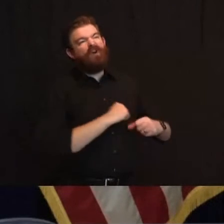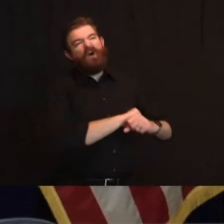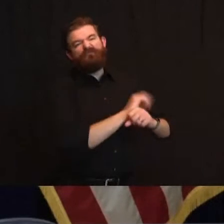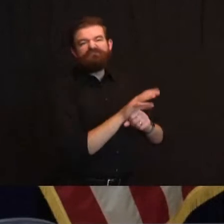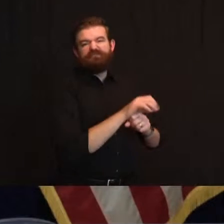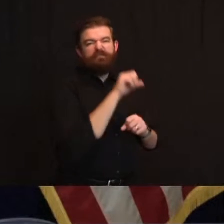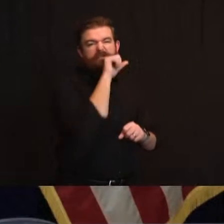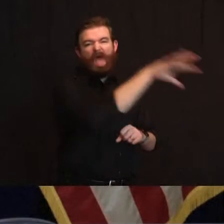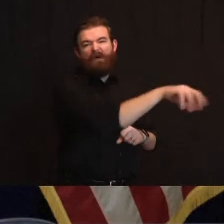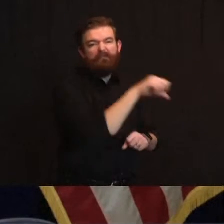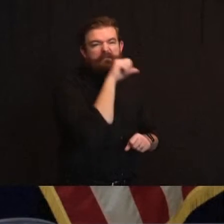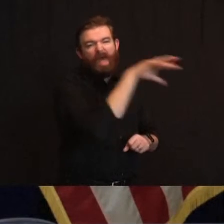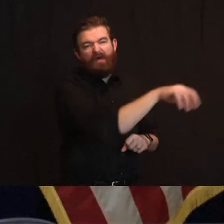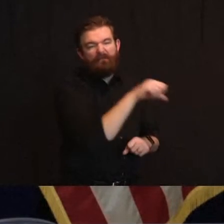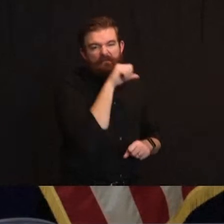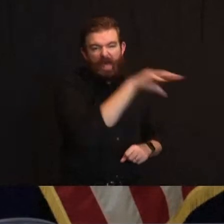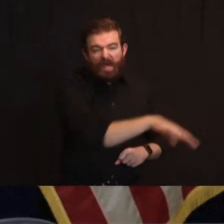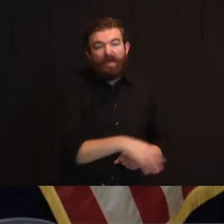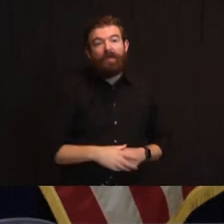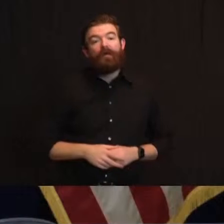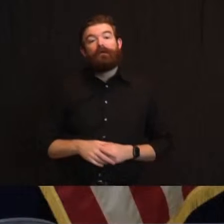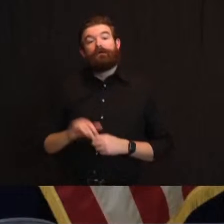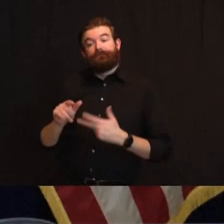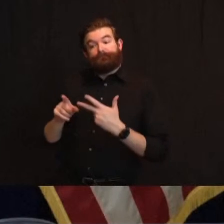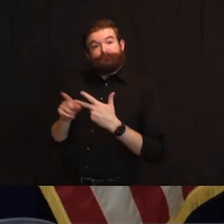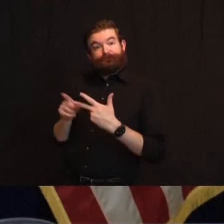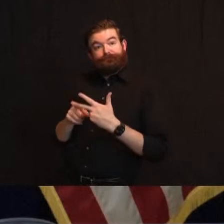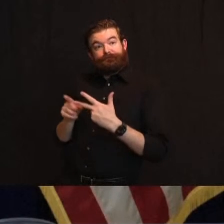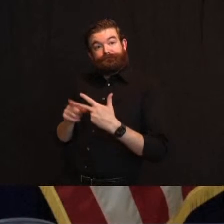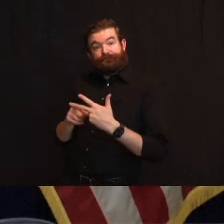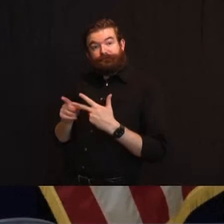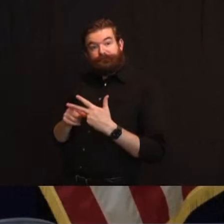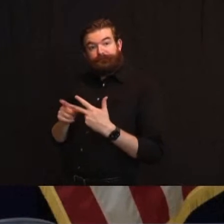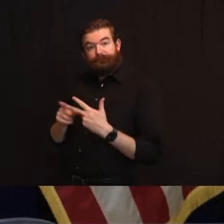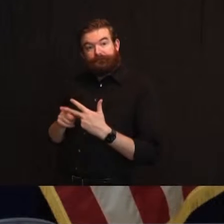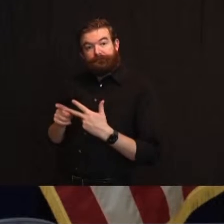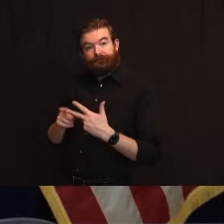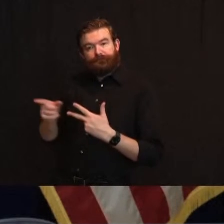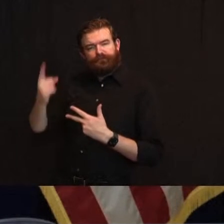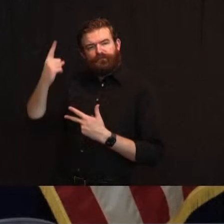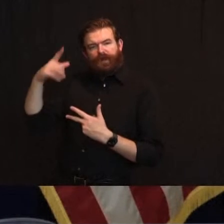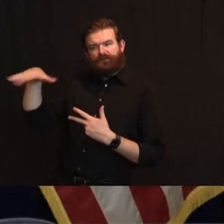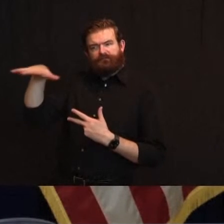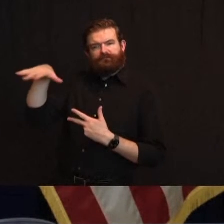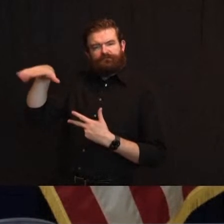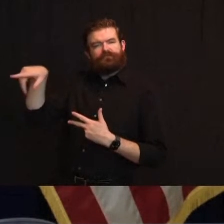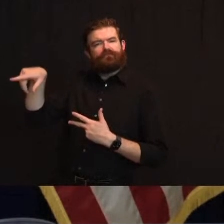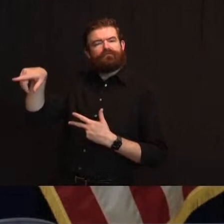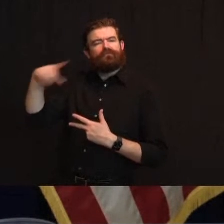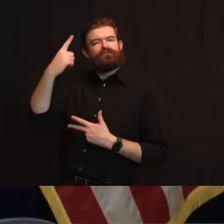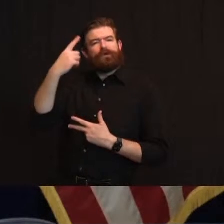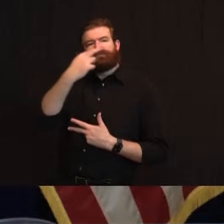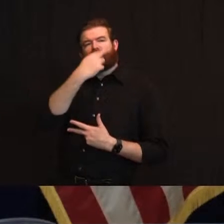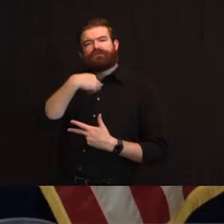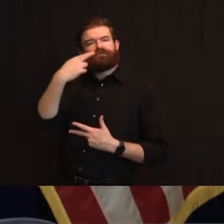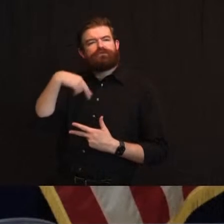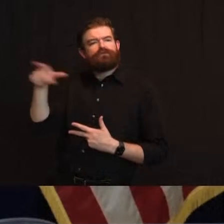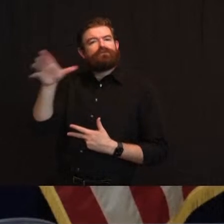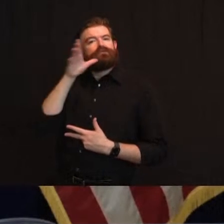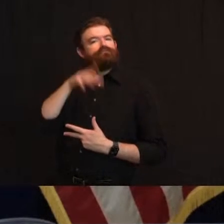he was not wearing a mask, pulled out a box cutter, punched an employee, and was ultimately charged